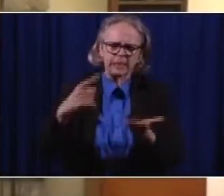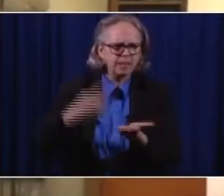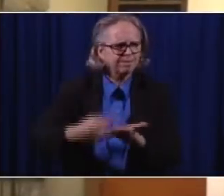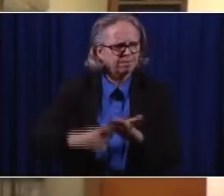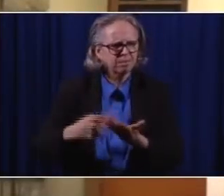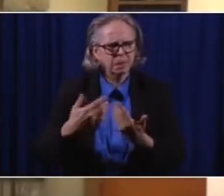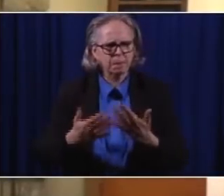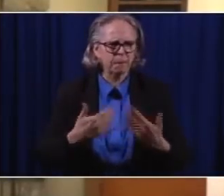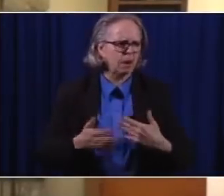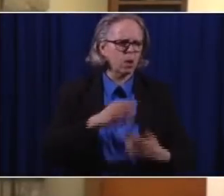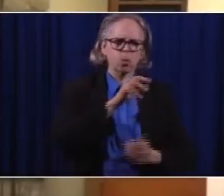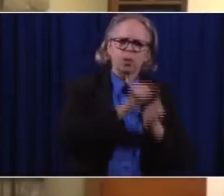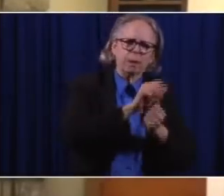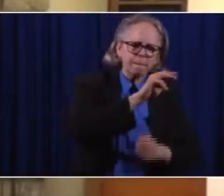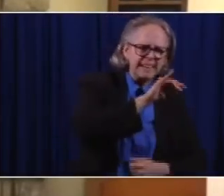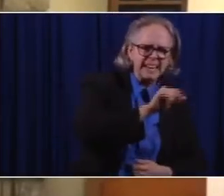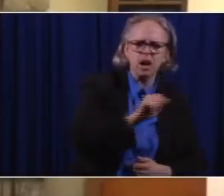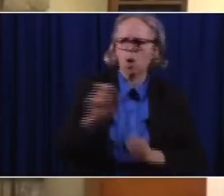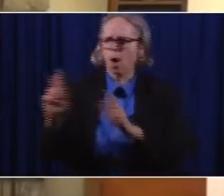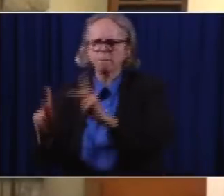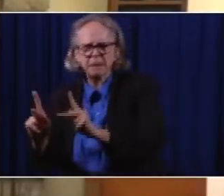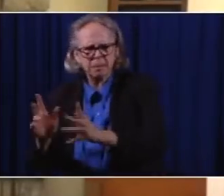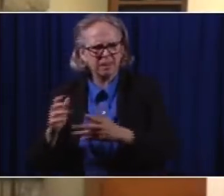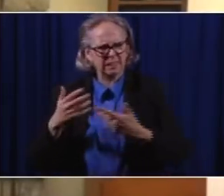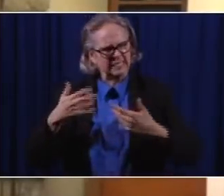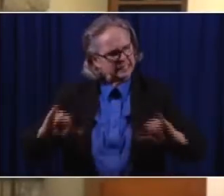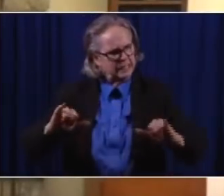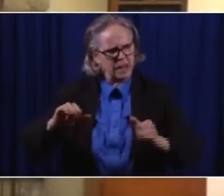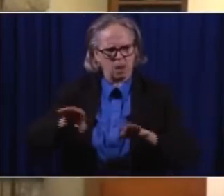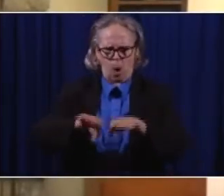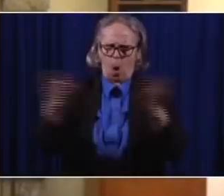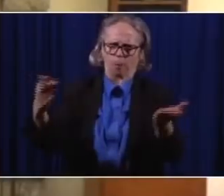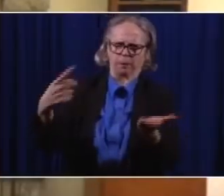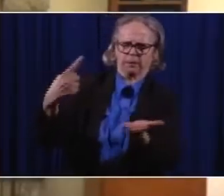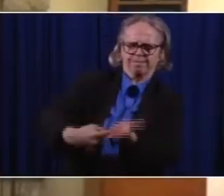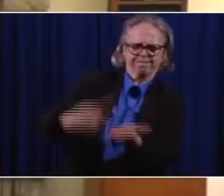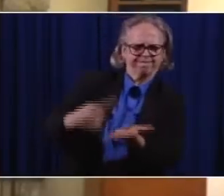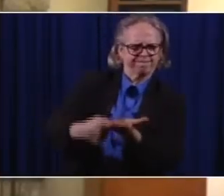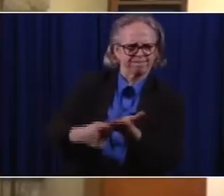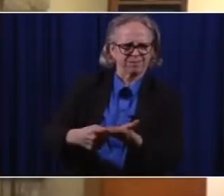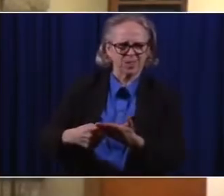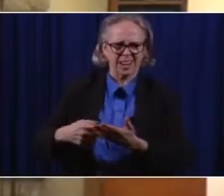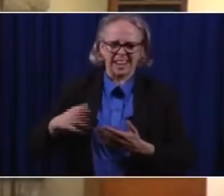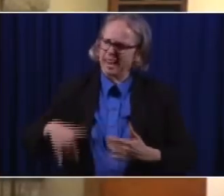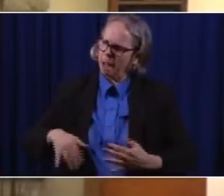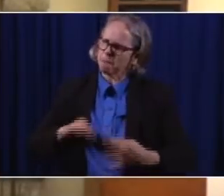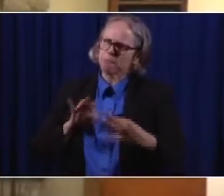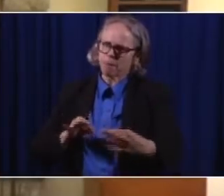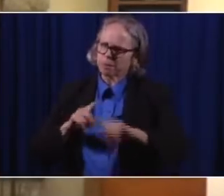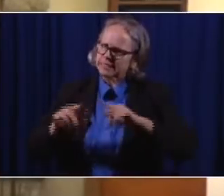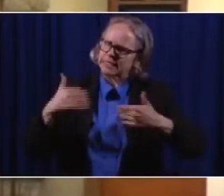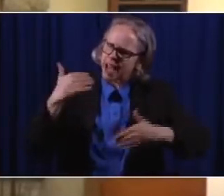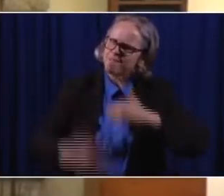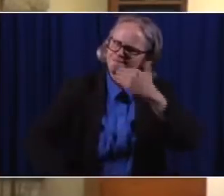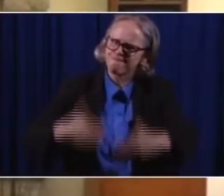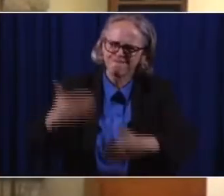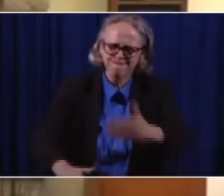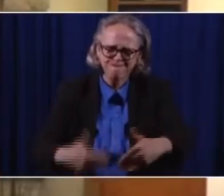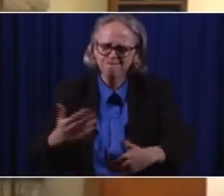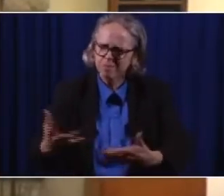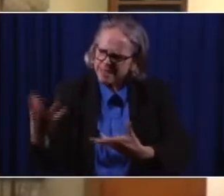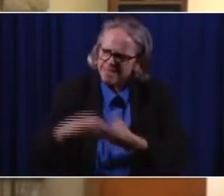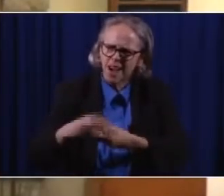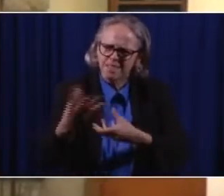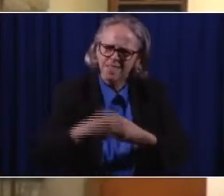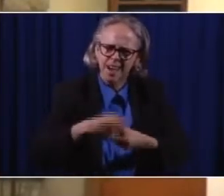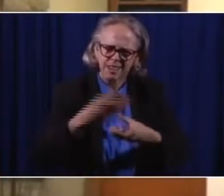And again, we're not perfect. We know we got a long ways to go. But I think by what you heard from John,